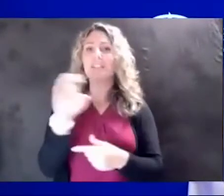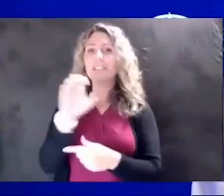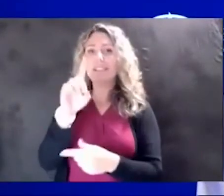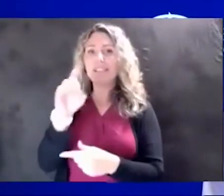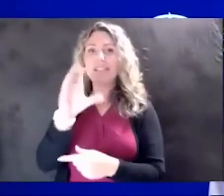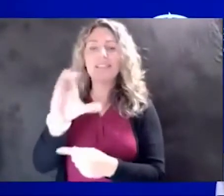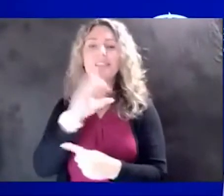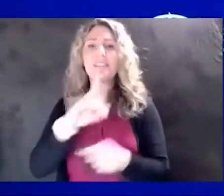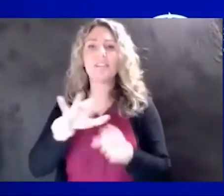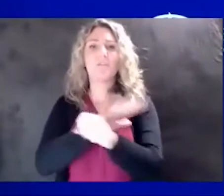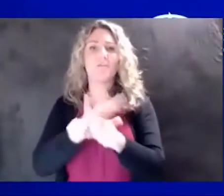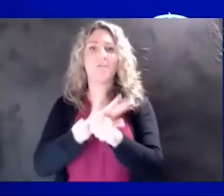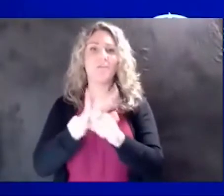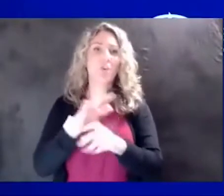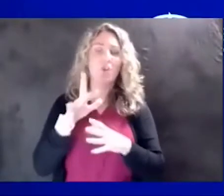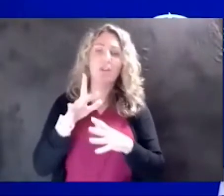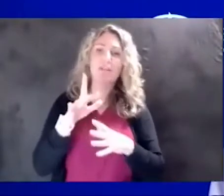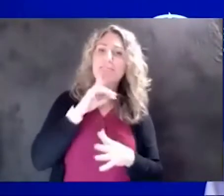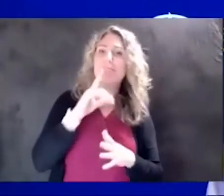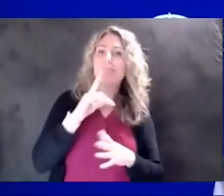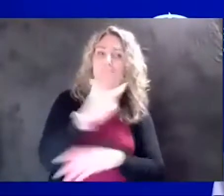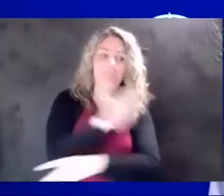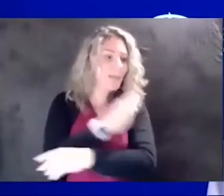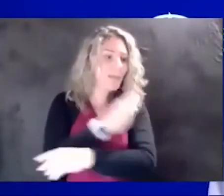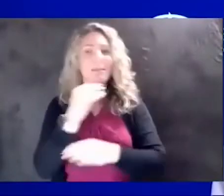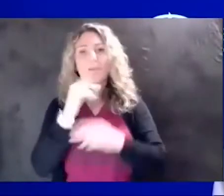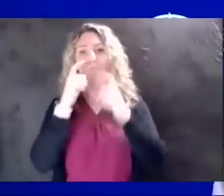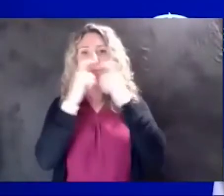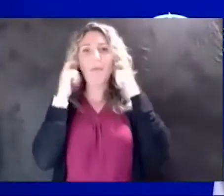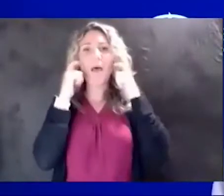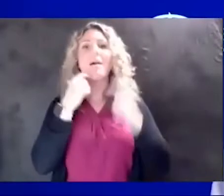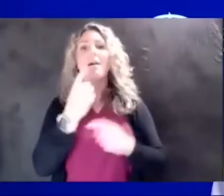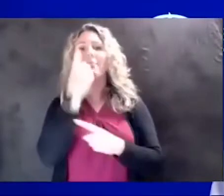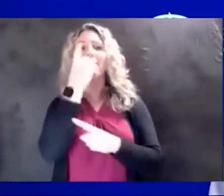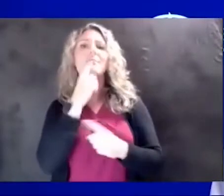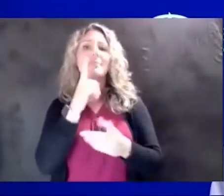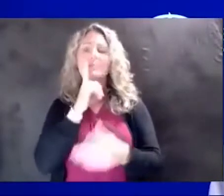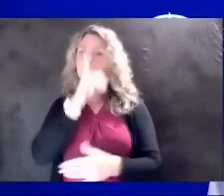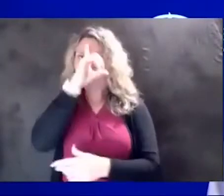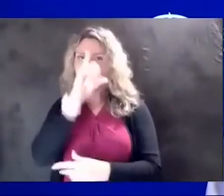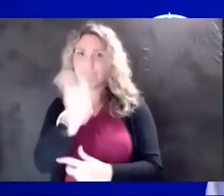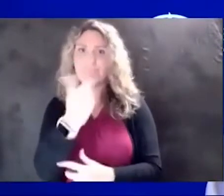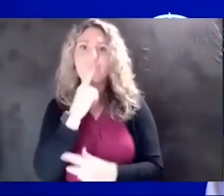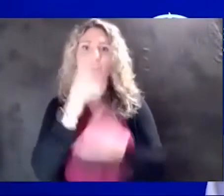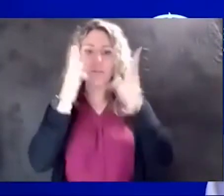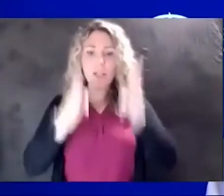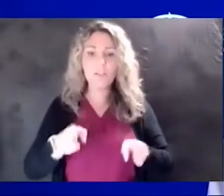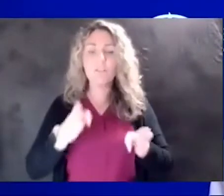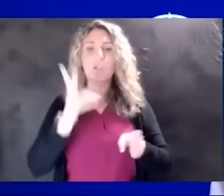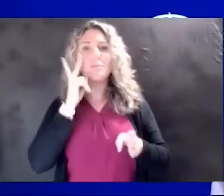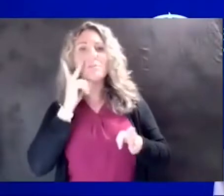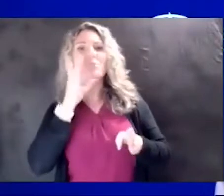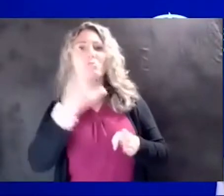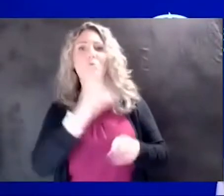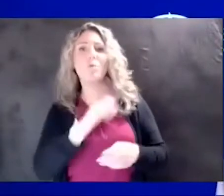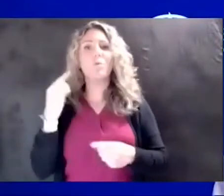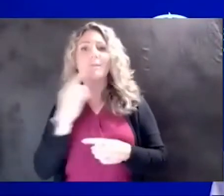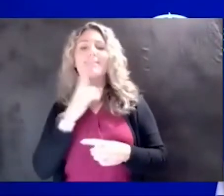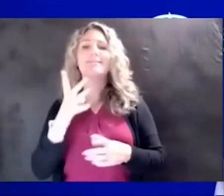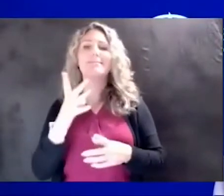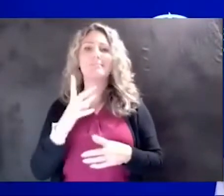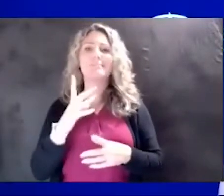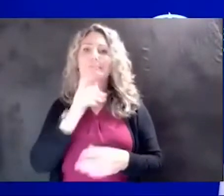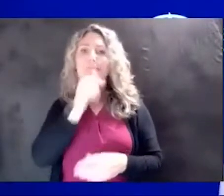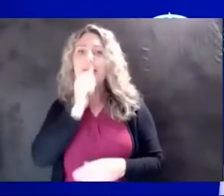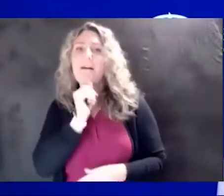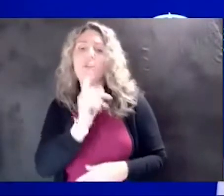and wearing masks. I think it is up to you as an individual to see what is your risk tolerance. You know, certainly when I still